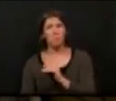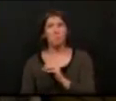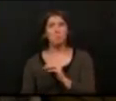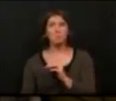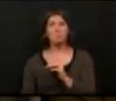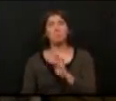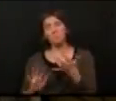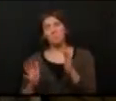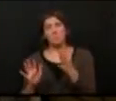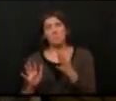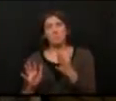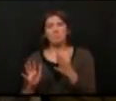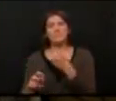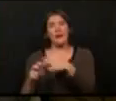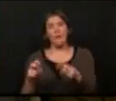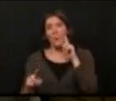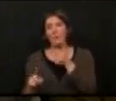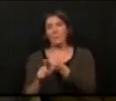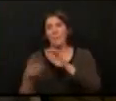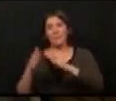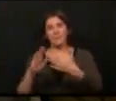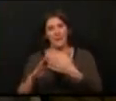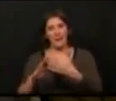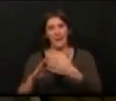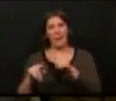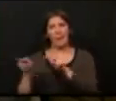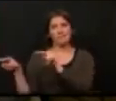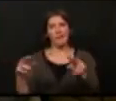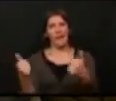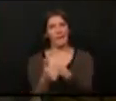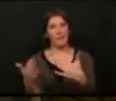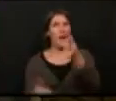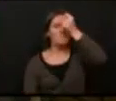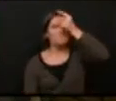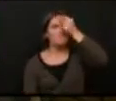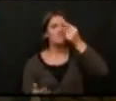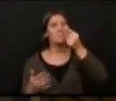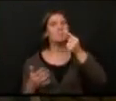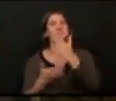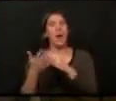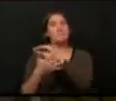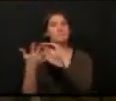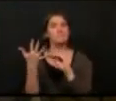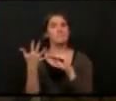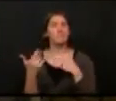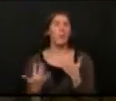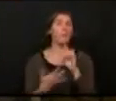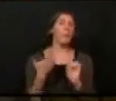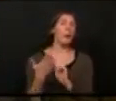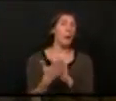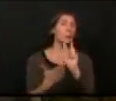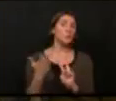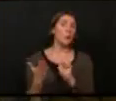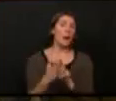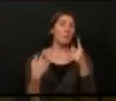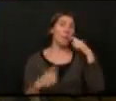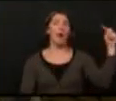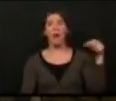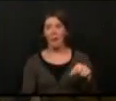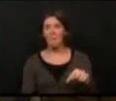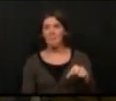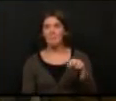quality of life issues have to take a back seat, so sometimes I wait an hour for someone to come.